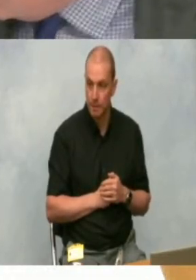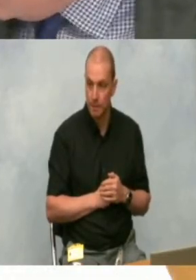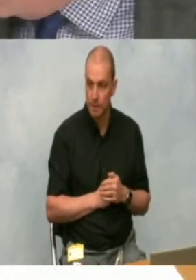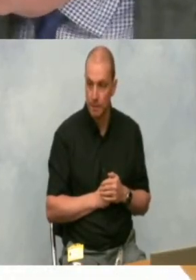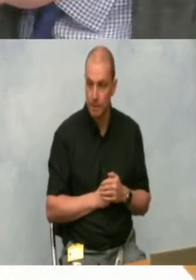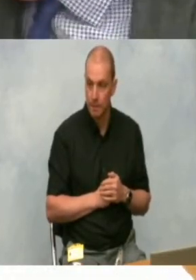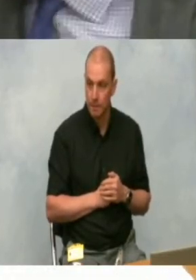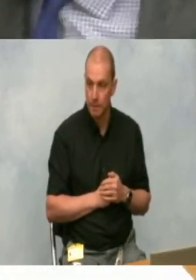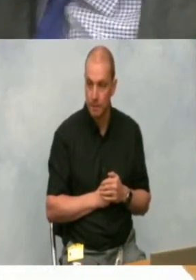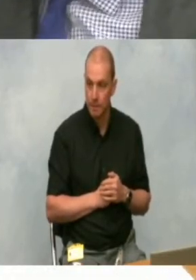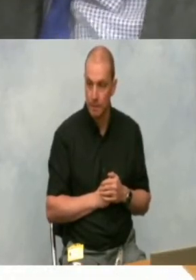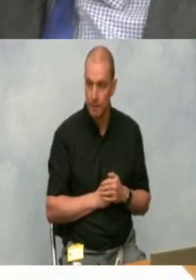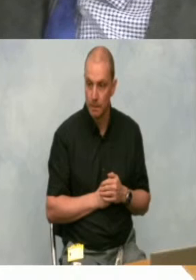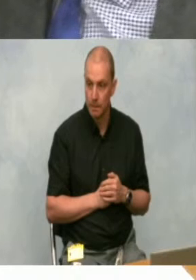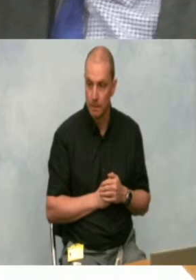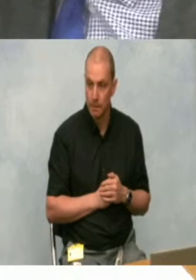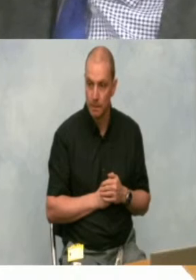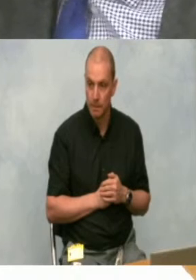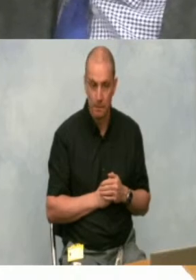Good.